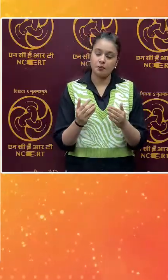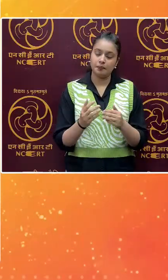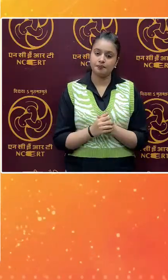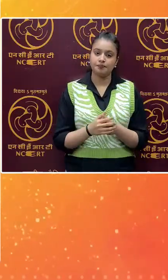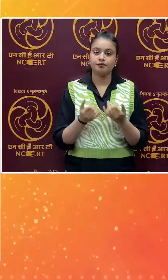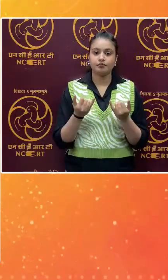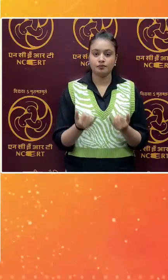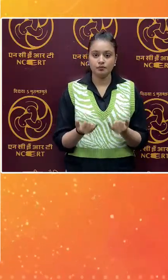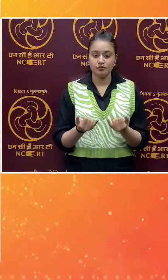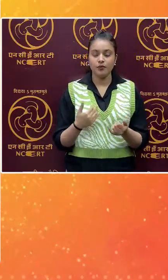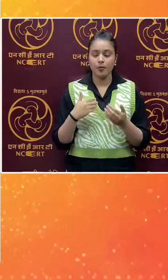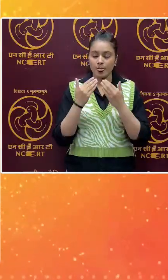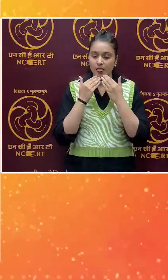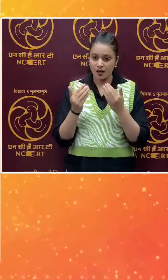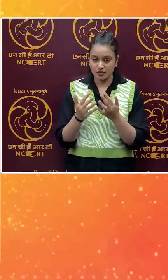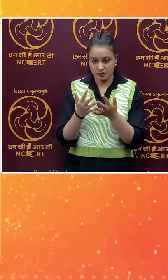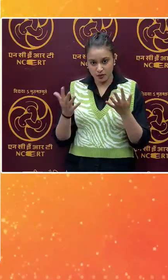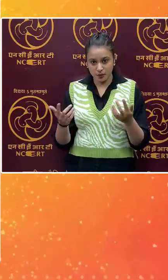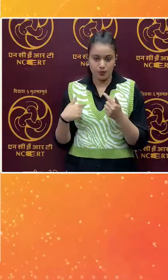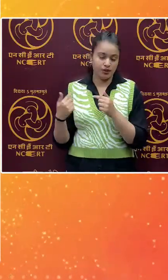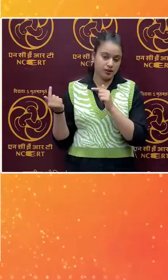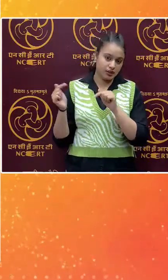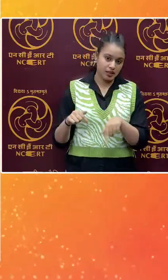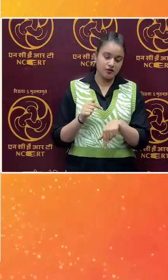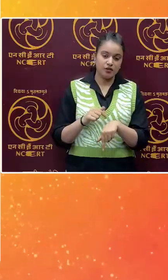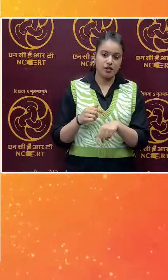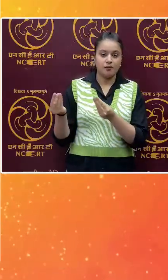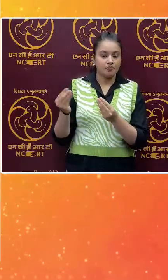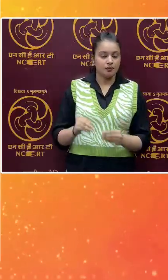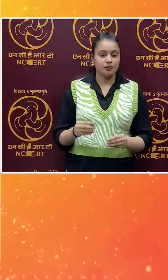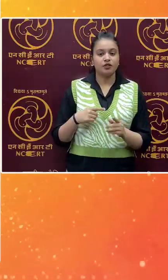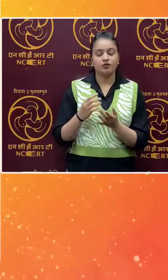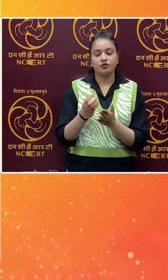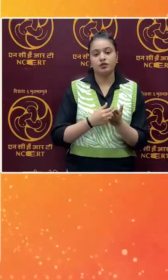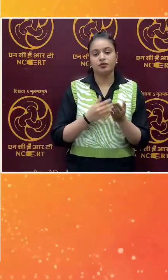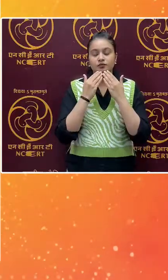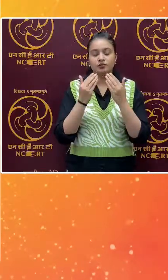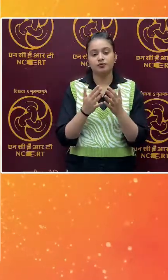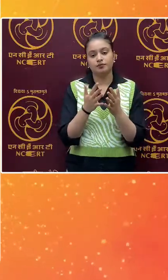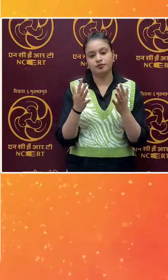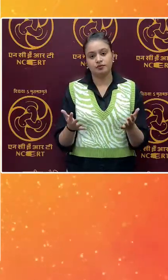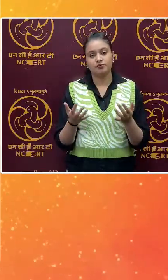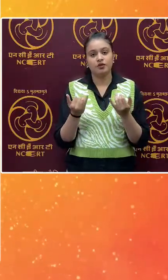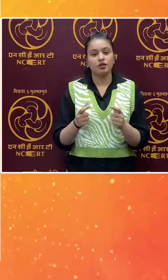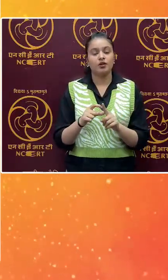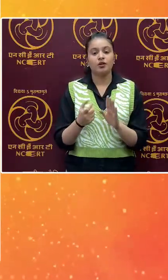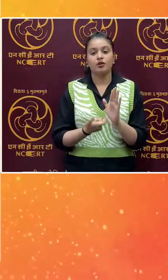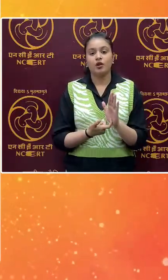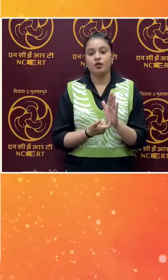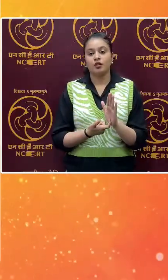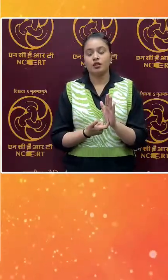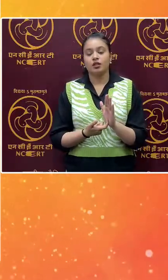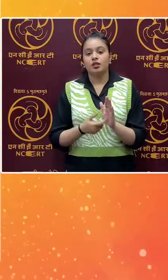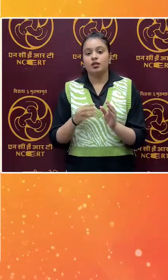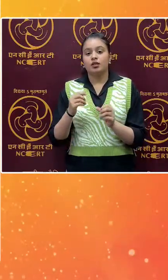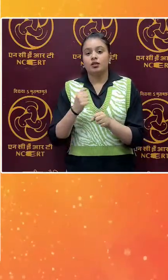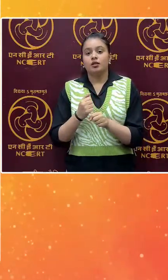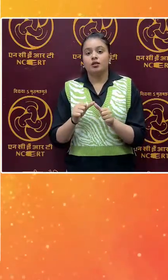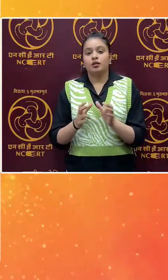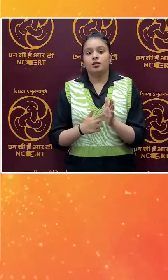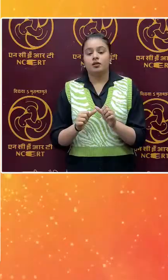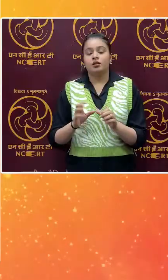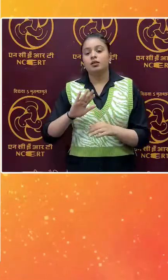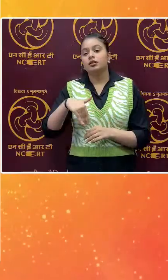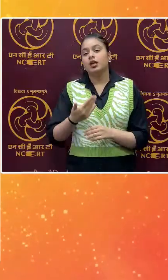Now, sir, we really thank you for your presence, for your time and contribution to the session. Thank you so much, sir. And now, Dr. Gagan, very quickly, I would like to ask you, who's coming